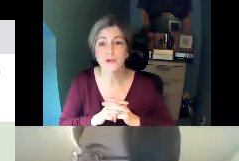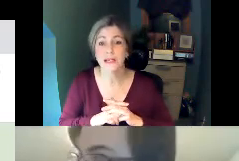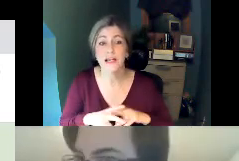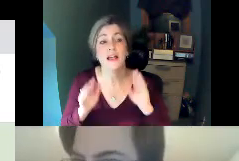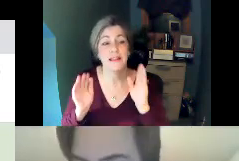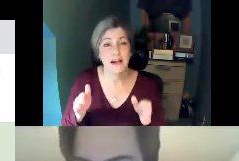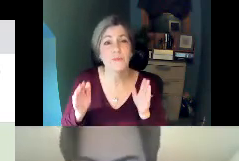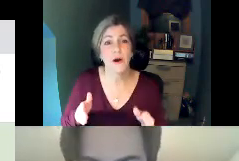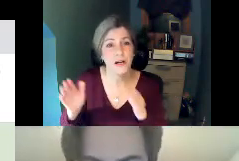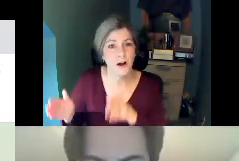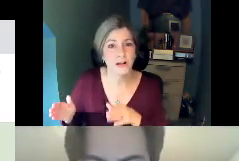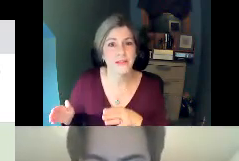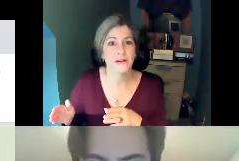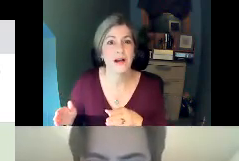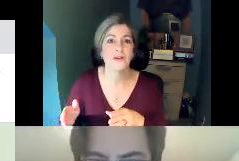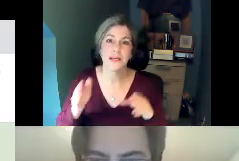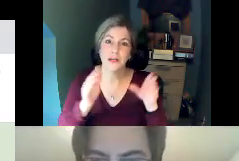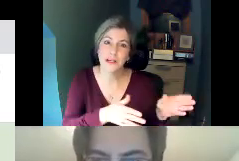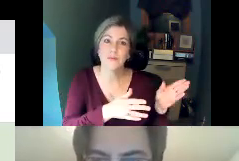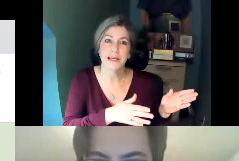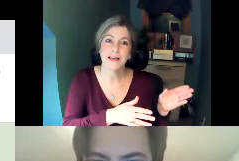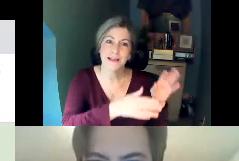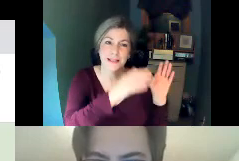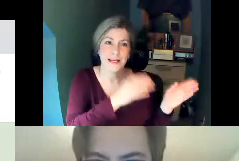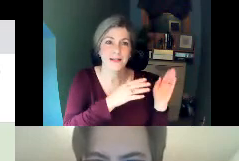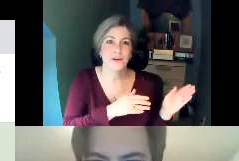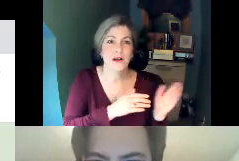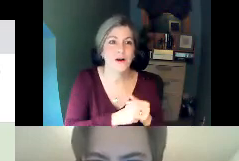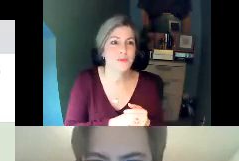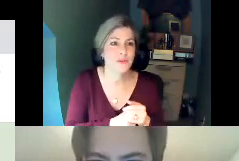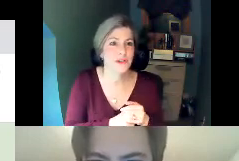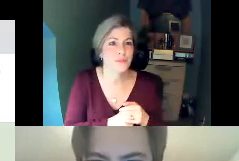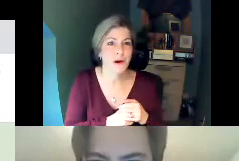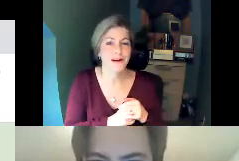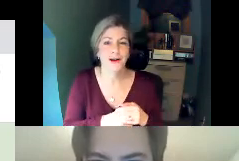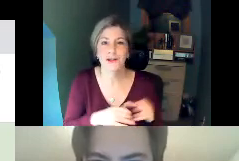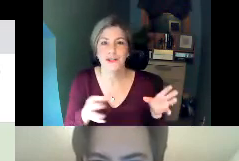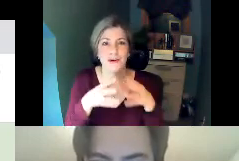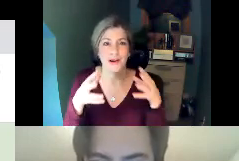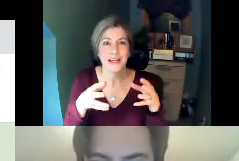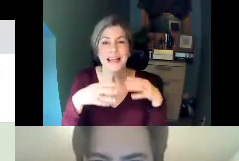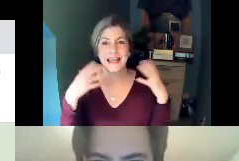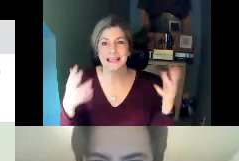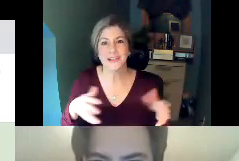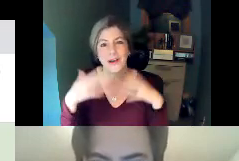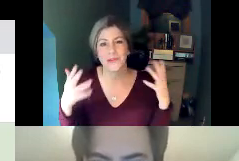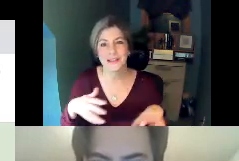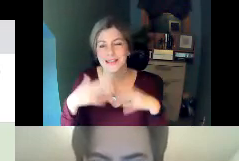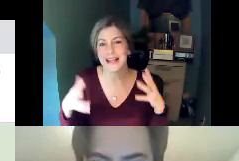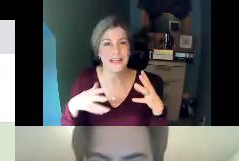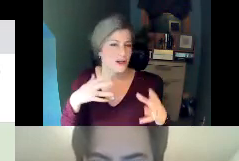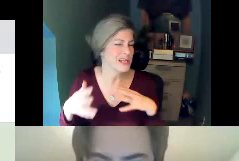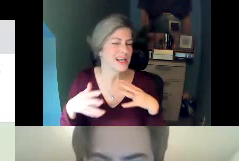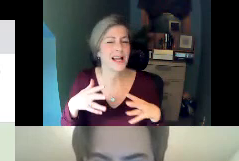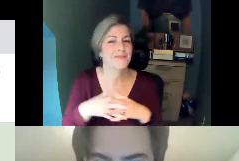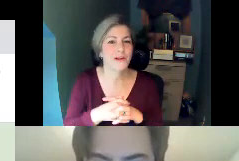to be doing their part all on their own. And you're going to be sitting in your home doing your part all on your own. And so this is